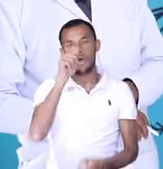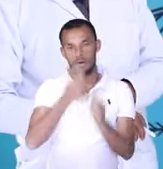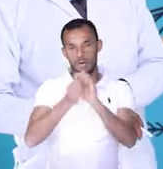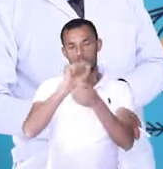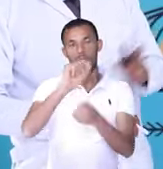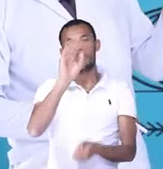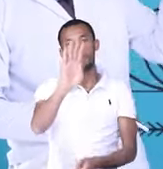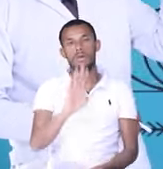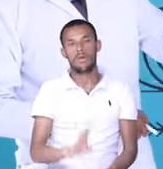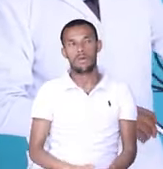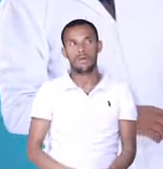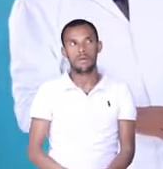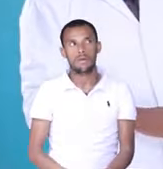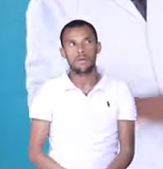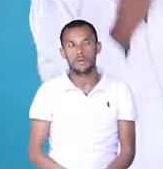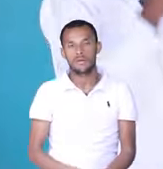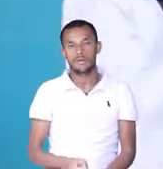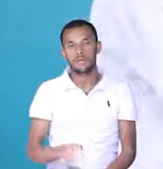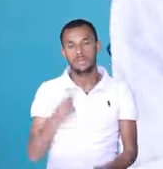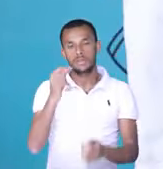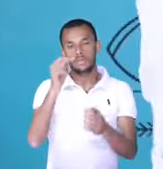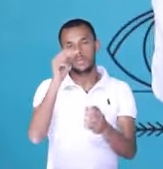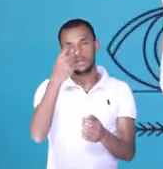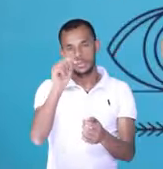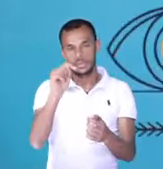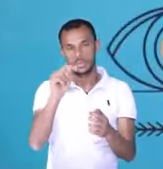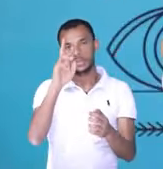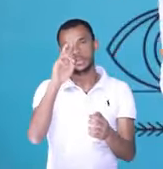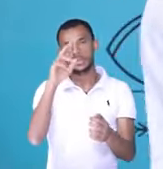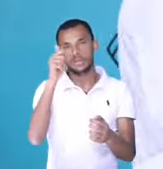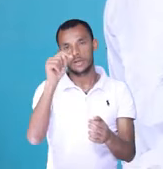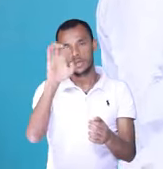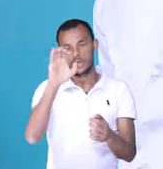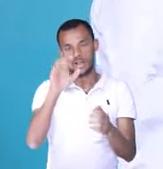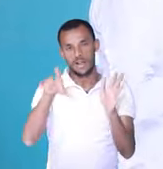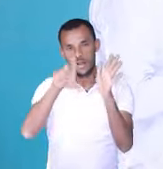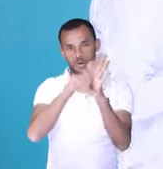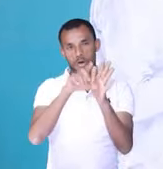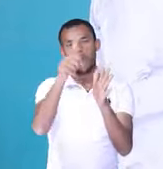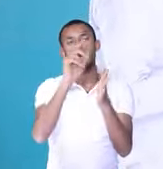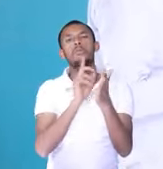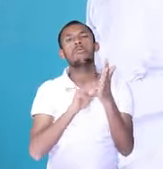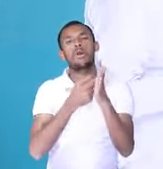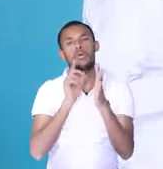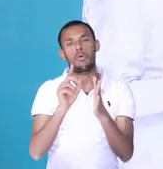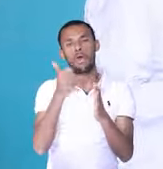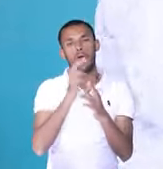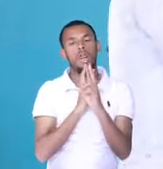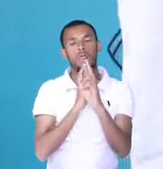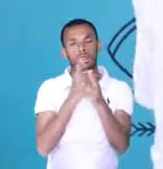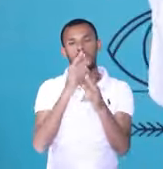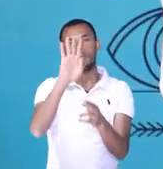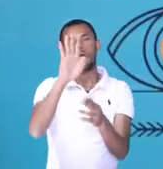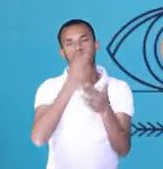into B. The rate law, already A is what? Students, what is A? A is reactant, B is